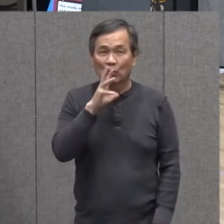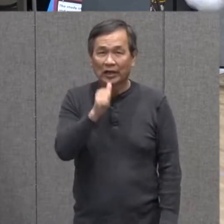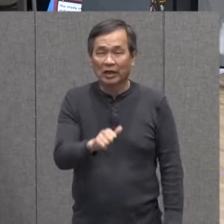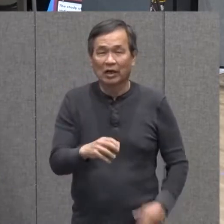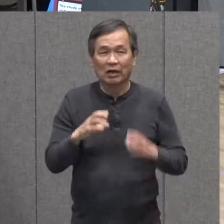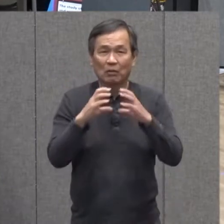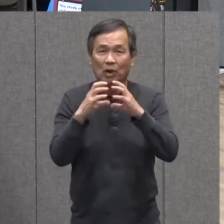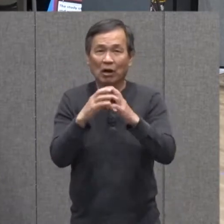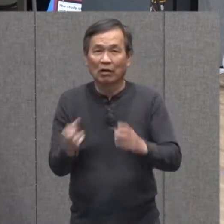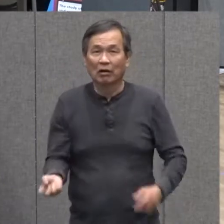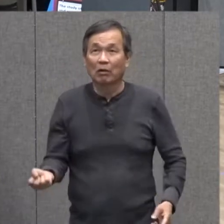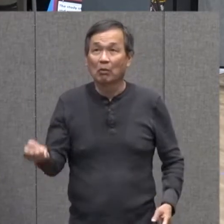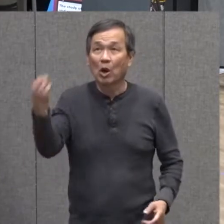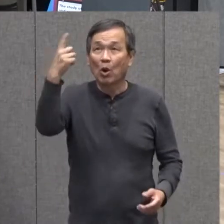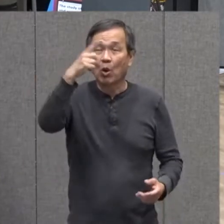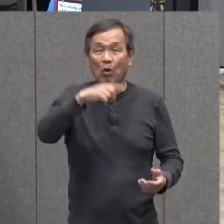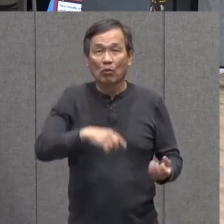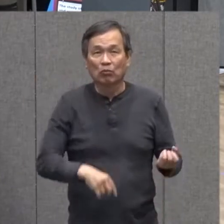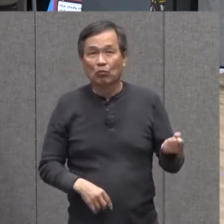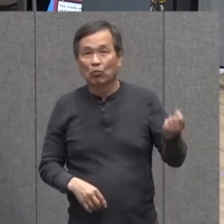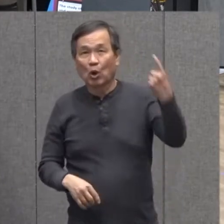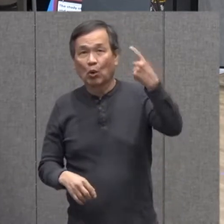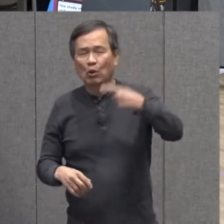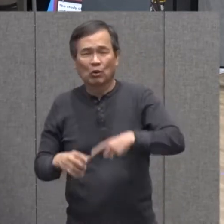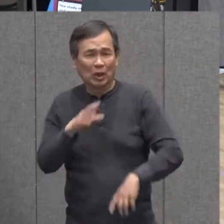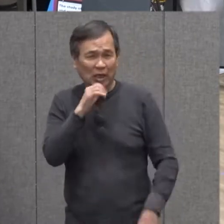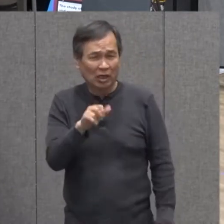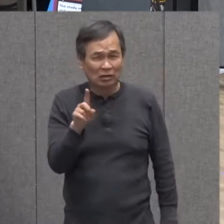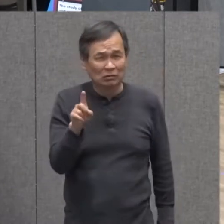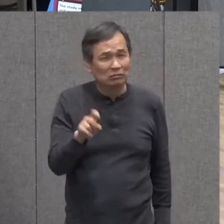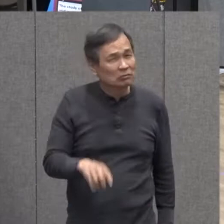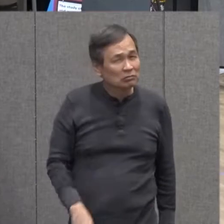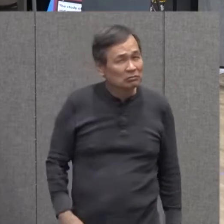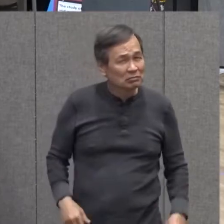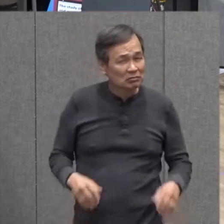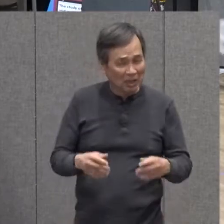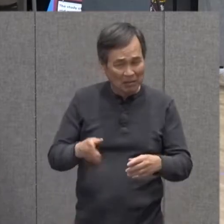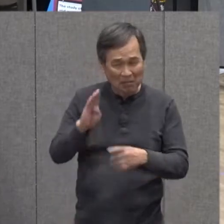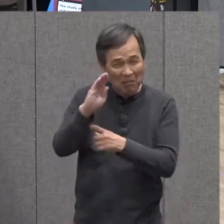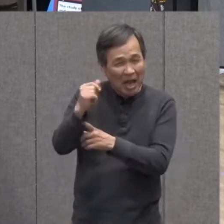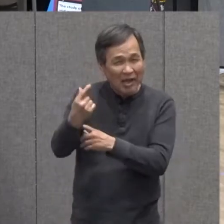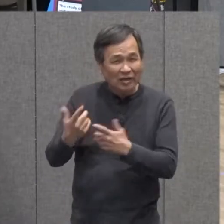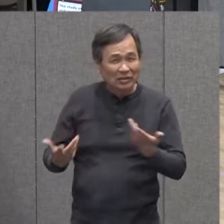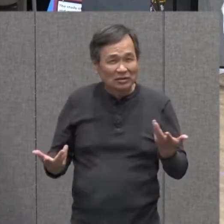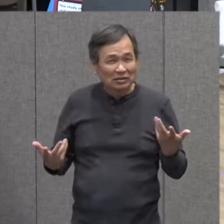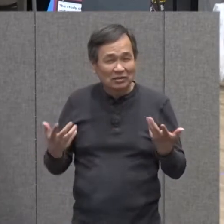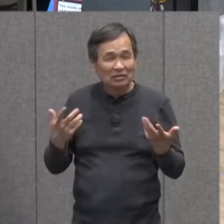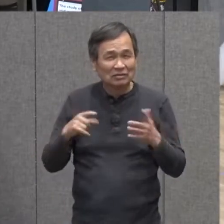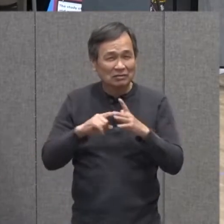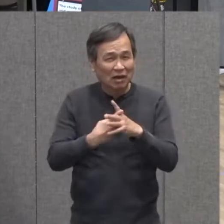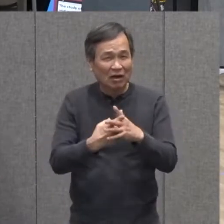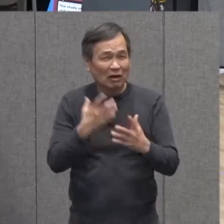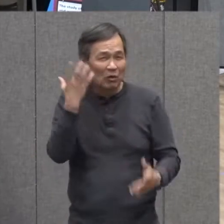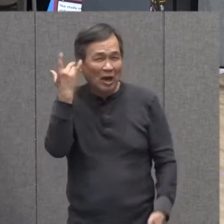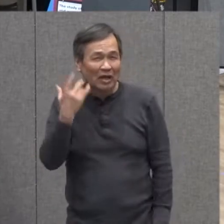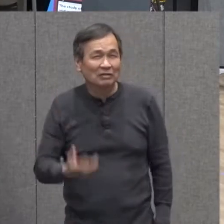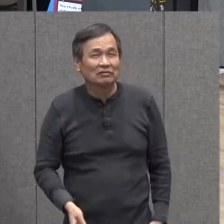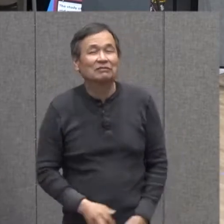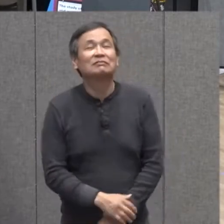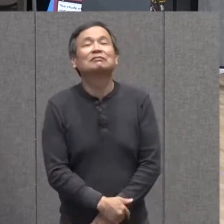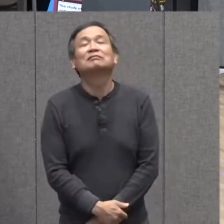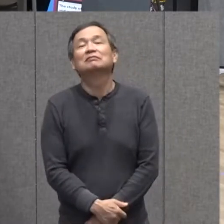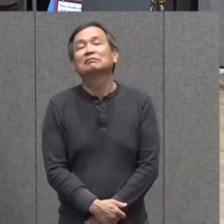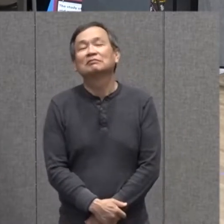ball? Tengo una pregunta para ustedes. ¿Ustedes por qué creen que estamos usando una bolsa plástica en vez de usando